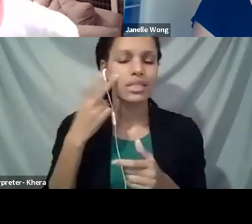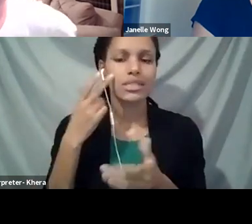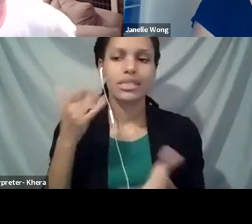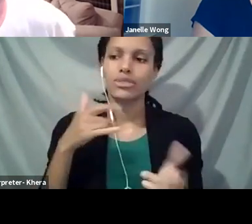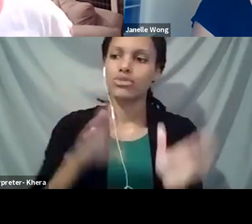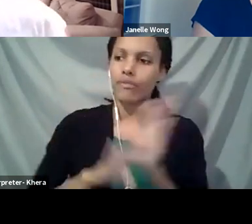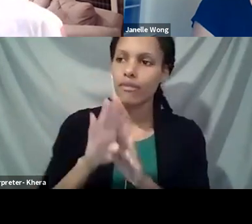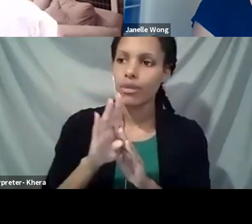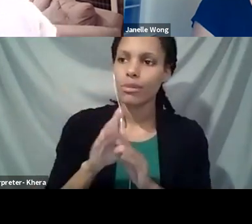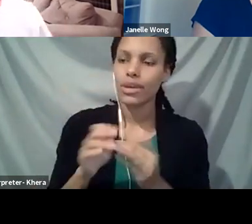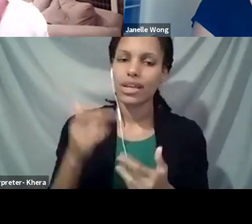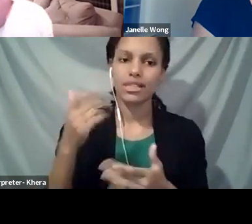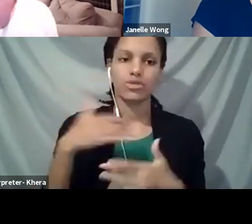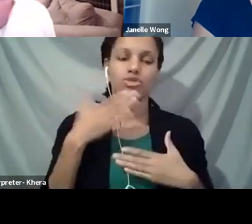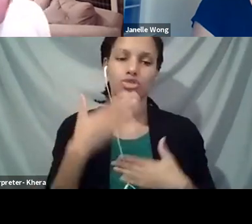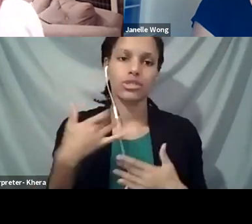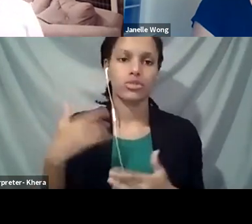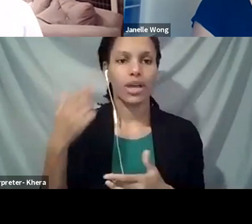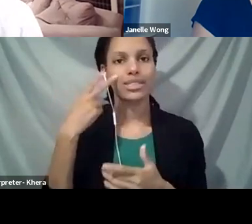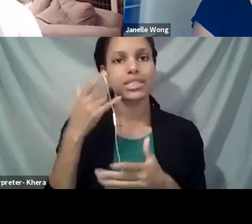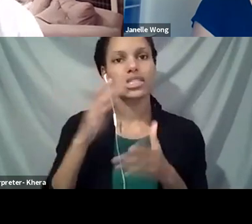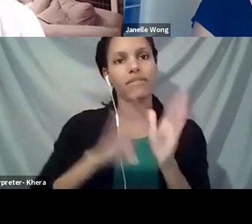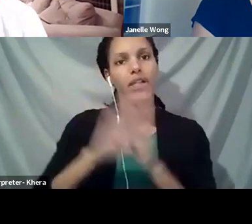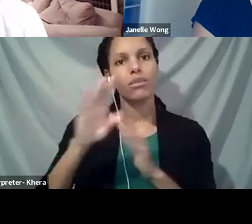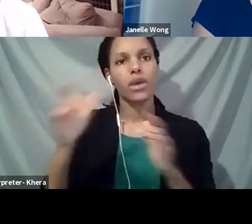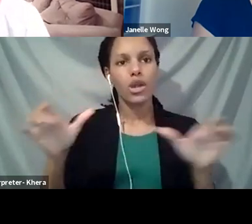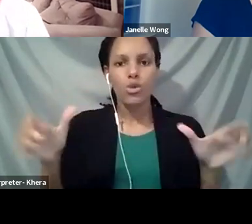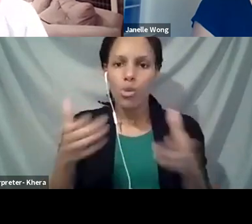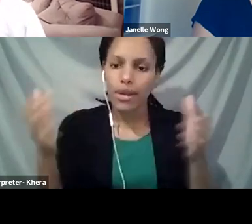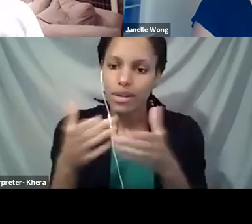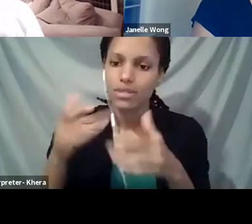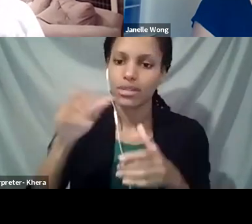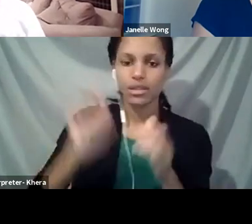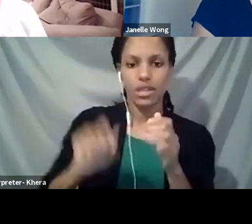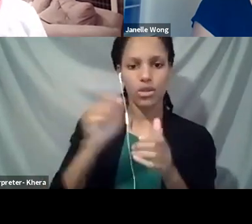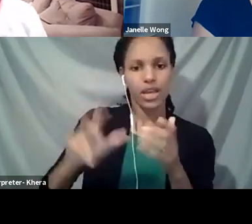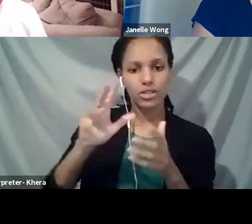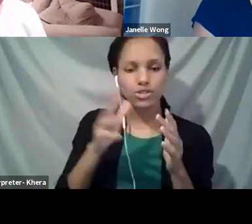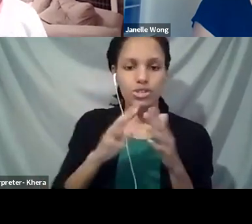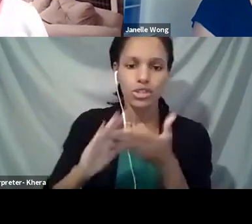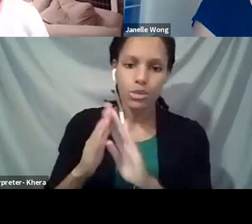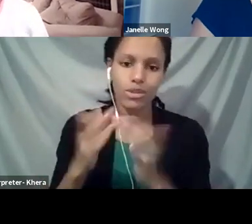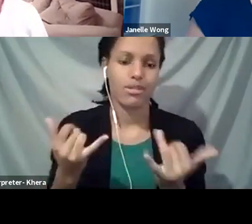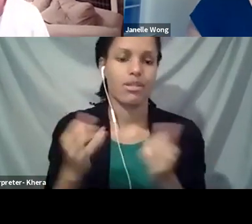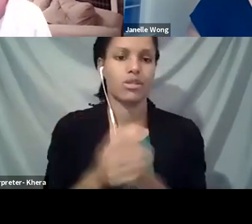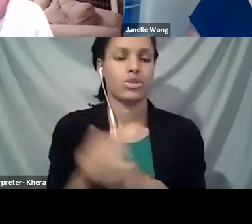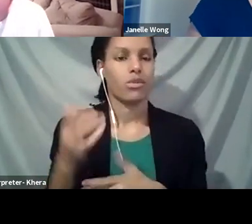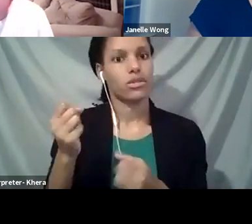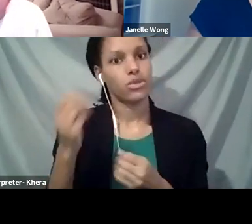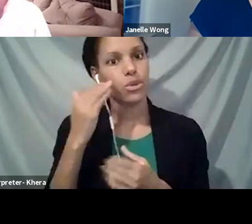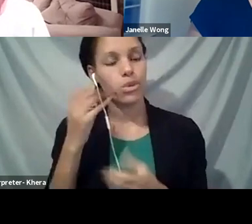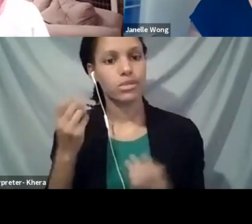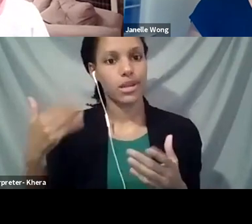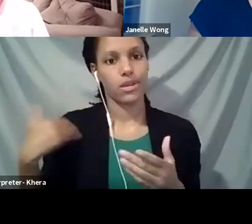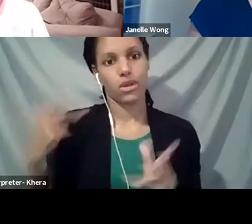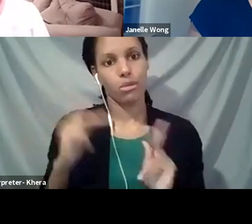South Asian American organizing communities right now. And as I said earlier, like as many young people there are that